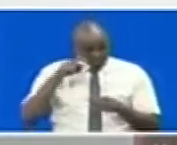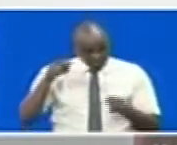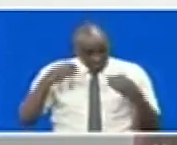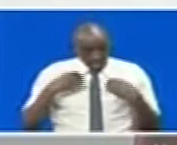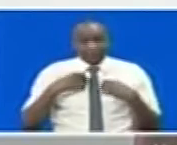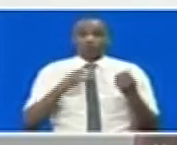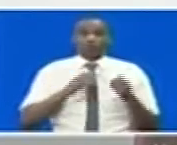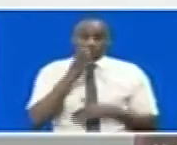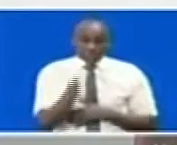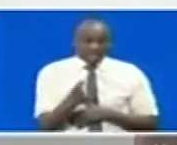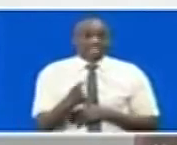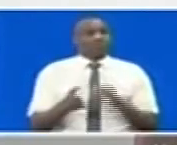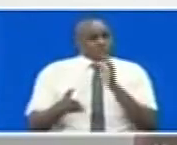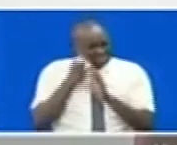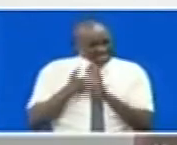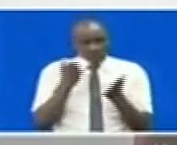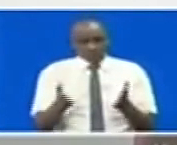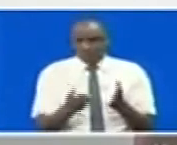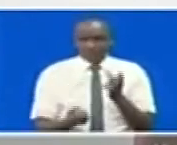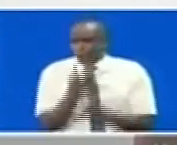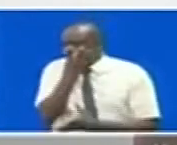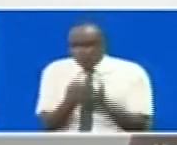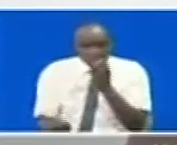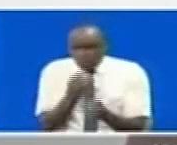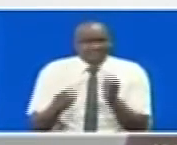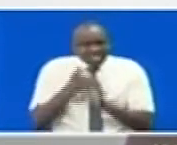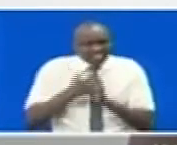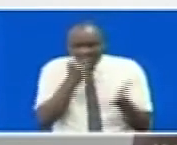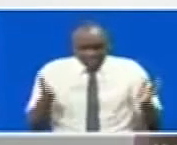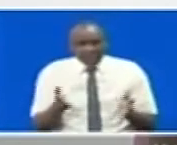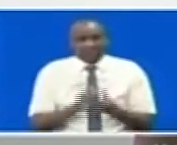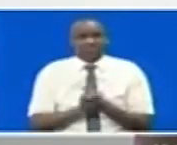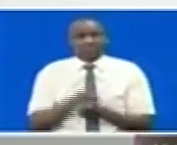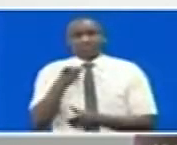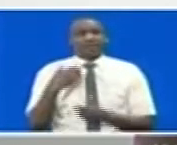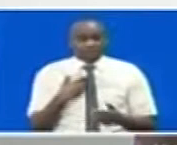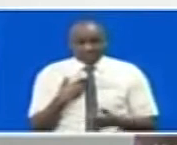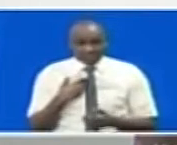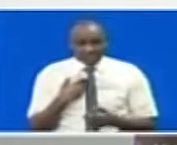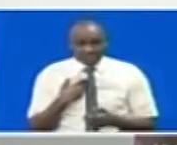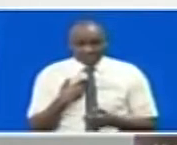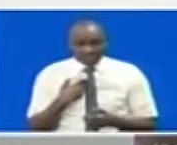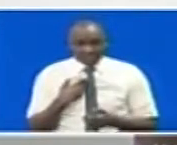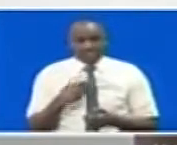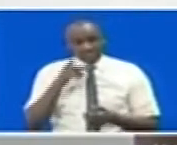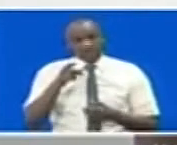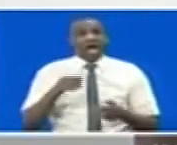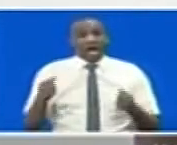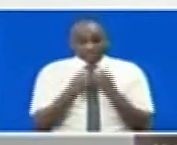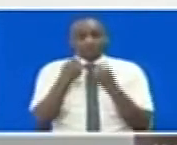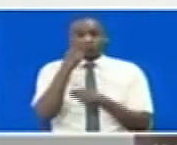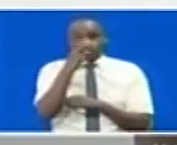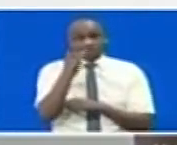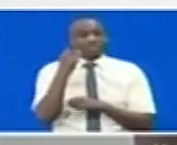commission that was quickly put in place as a result of the conflict in